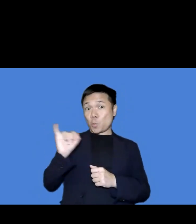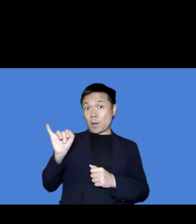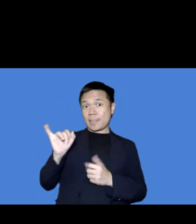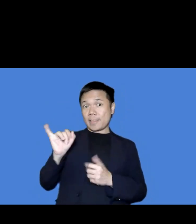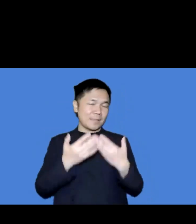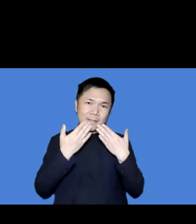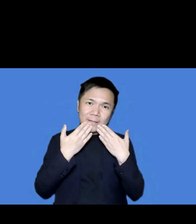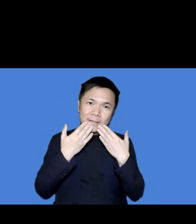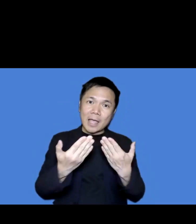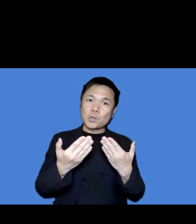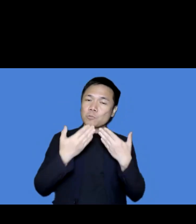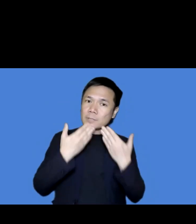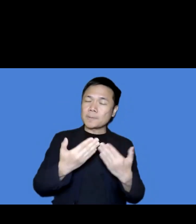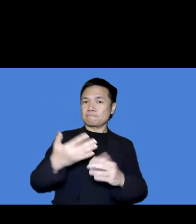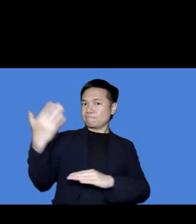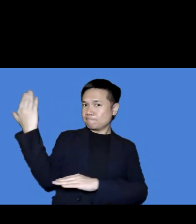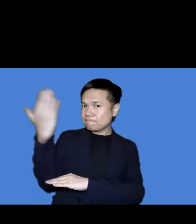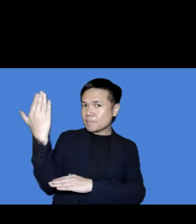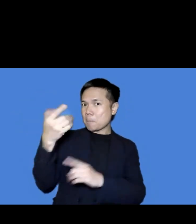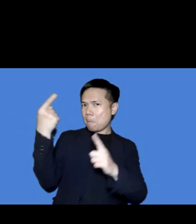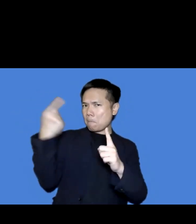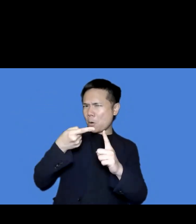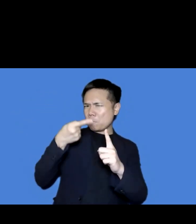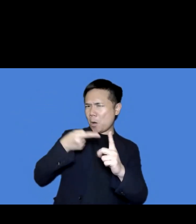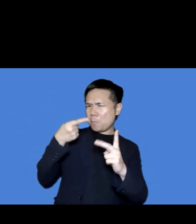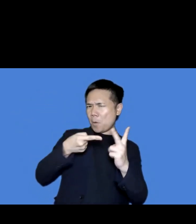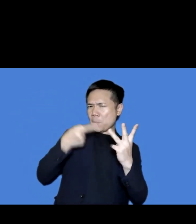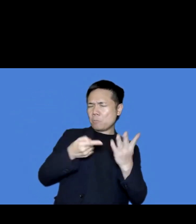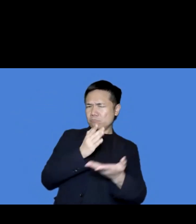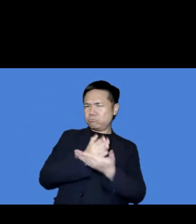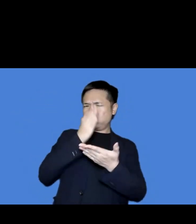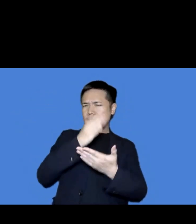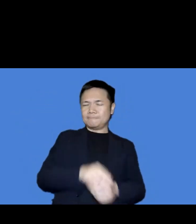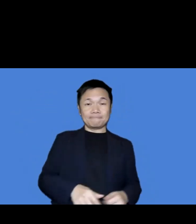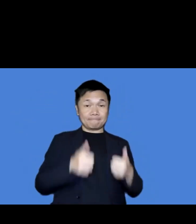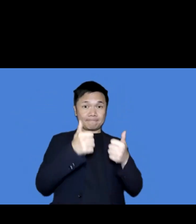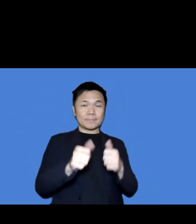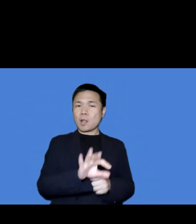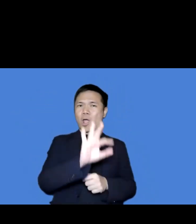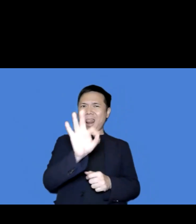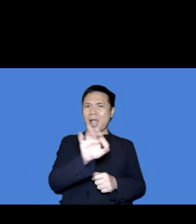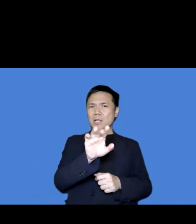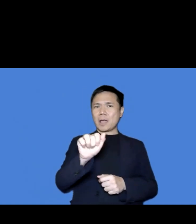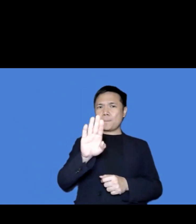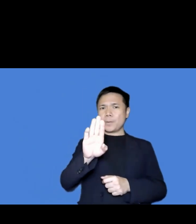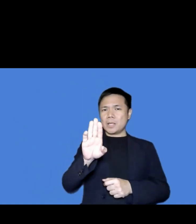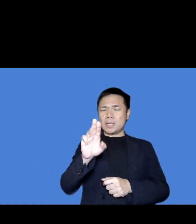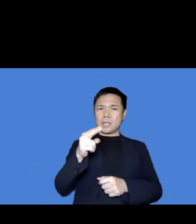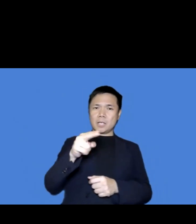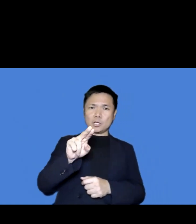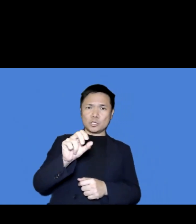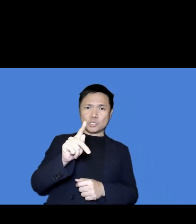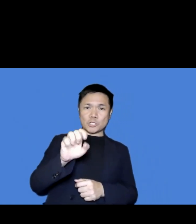up such relevant points. I also want to ask you, especially with regard to your